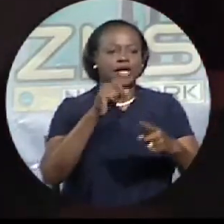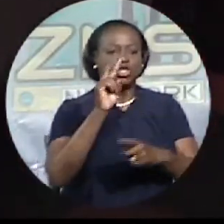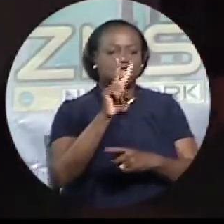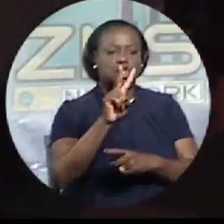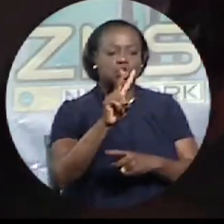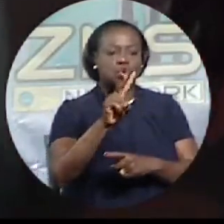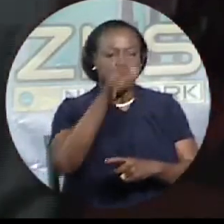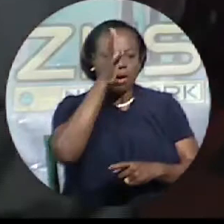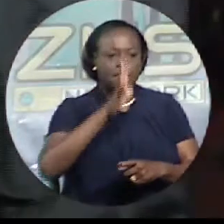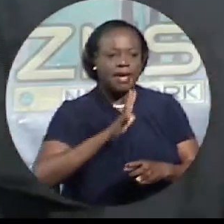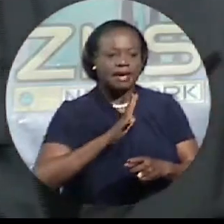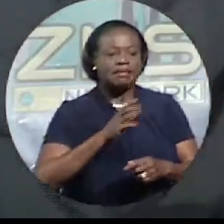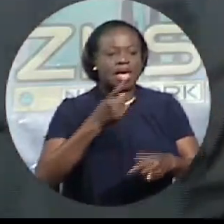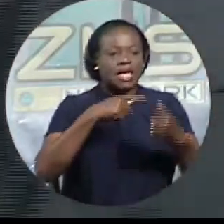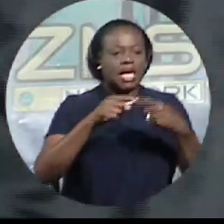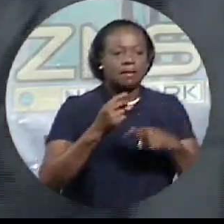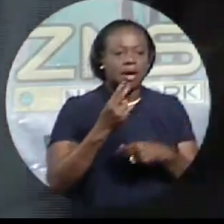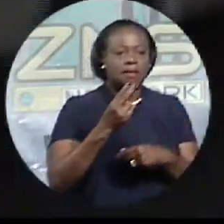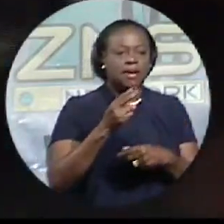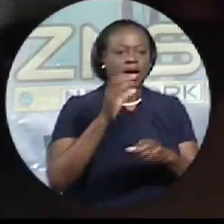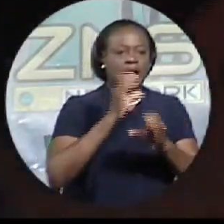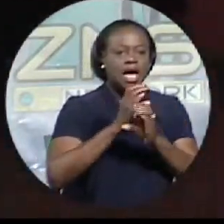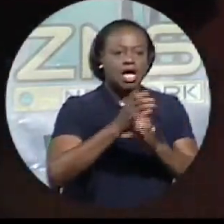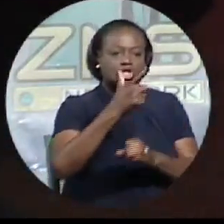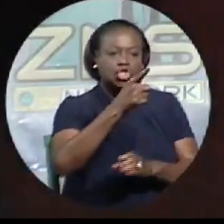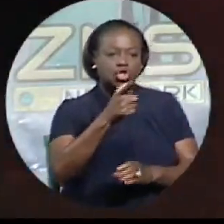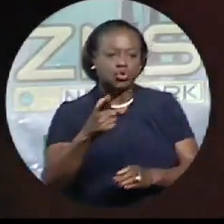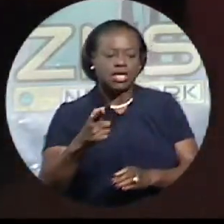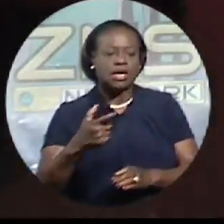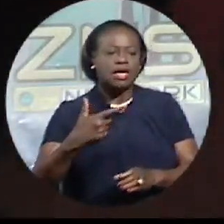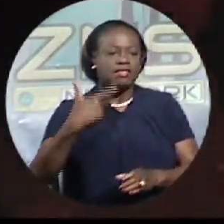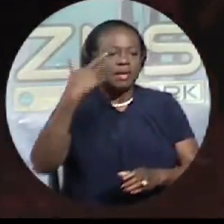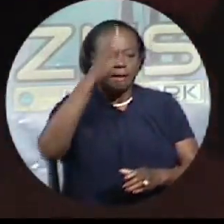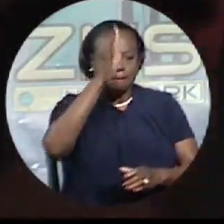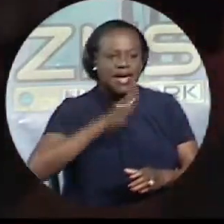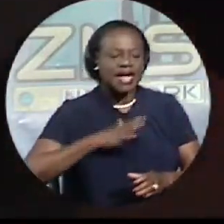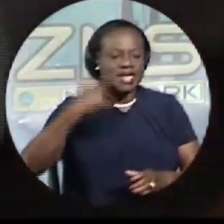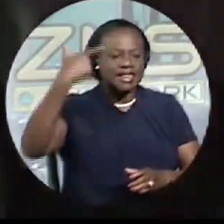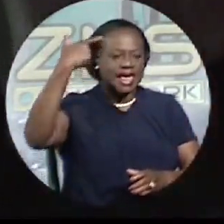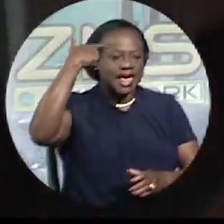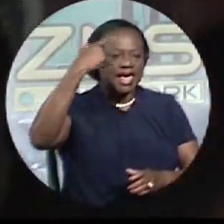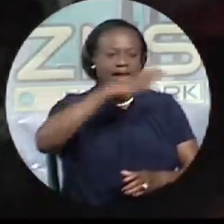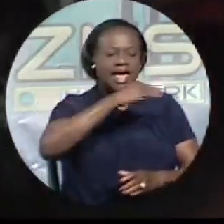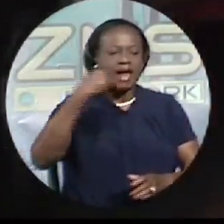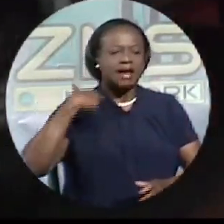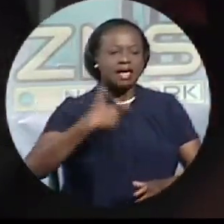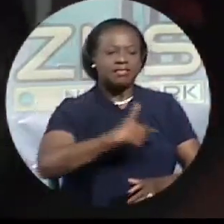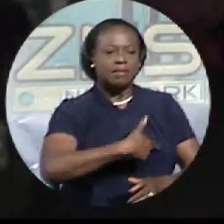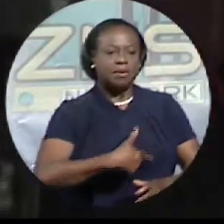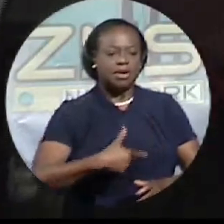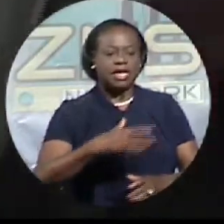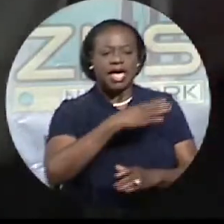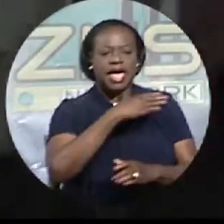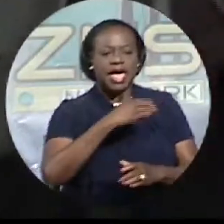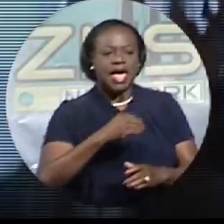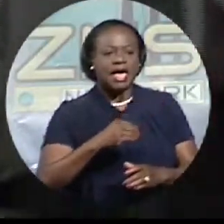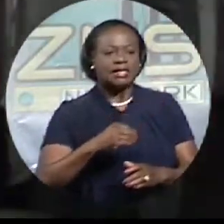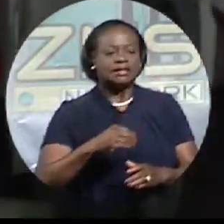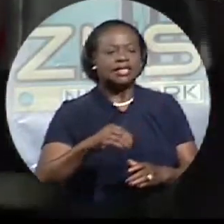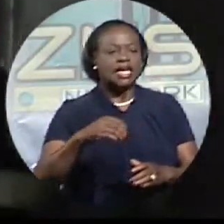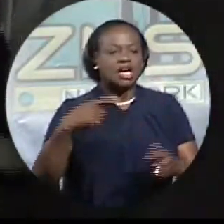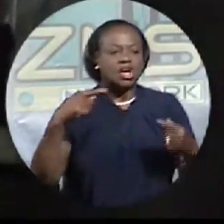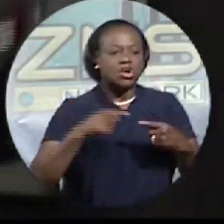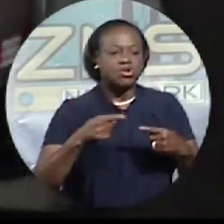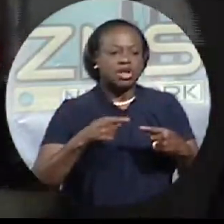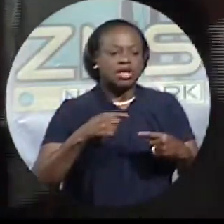up in an SUV and opened fire on a car, shooting the male driver fatally to the head and body and critically injuring a male and female passenger.